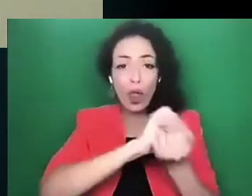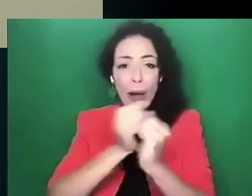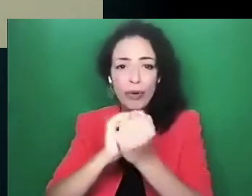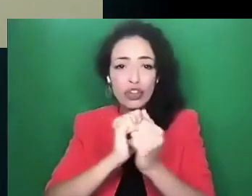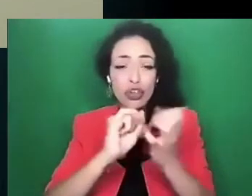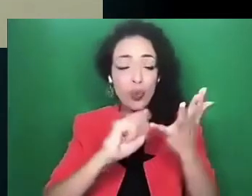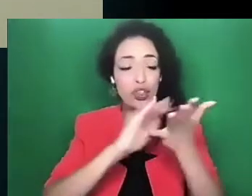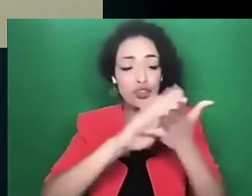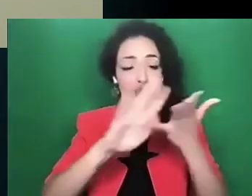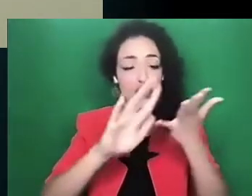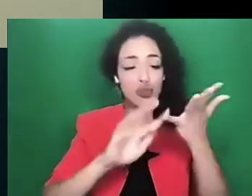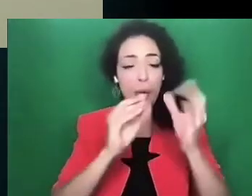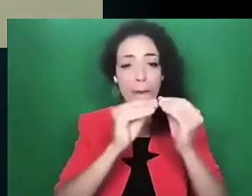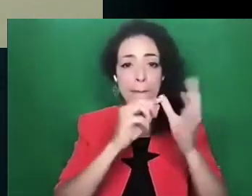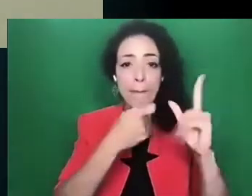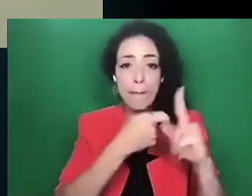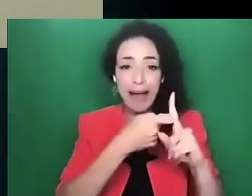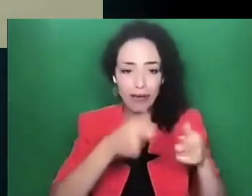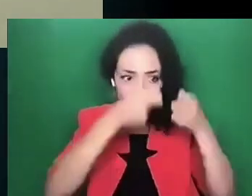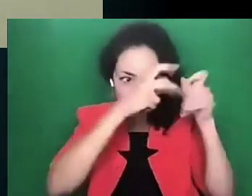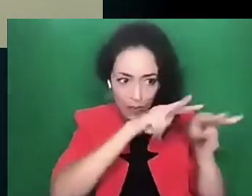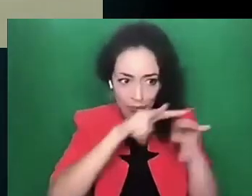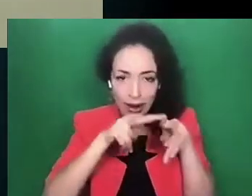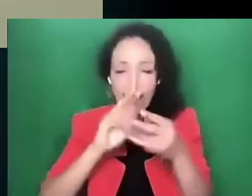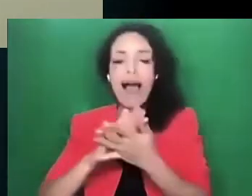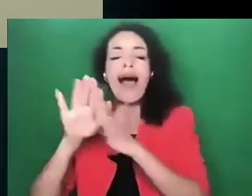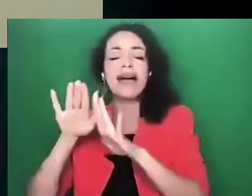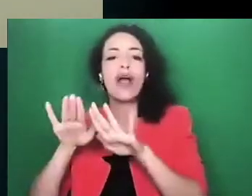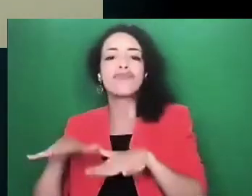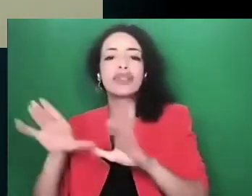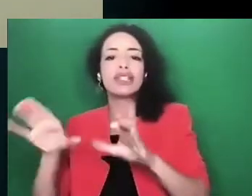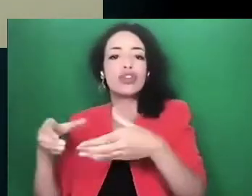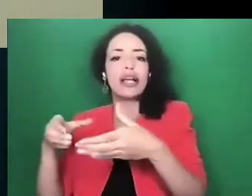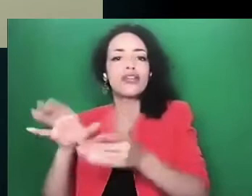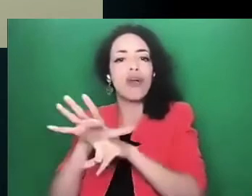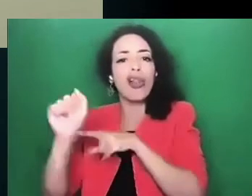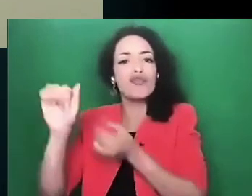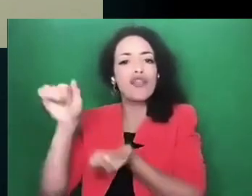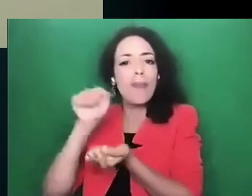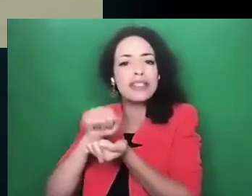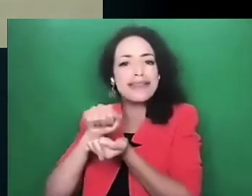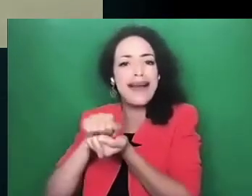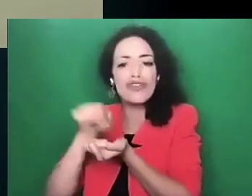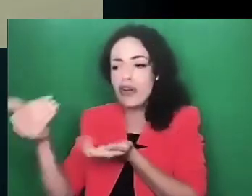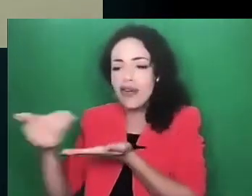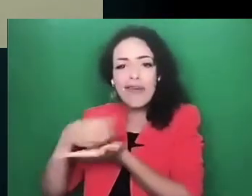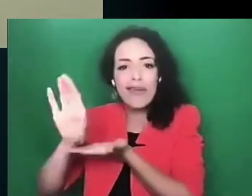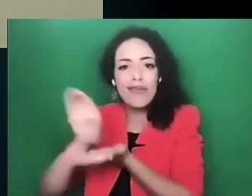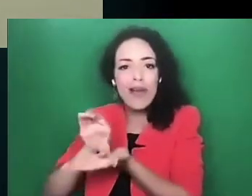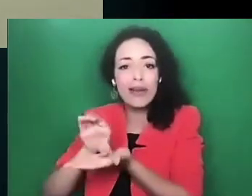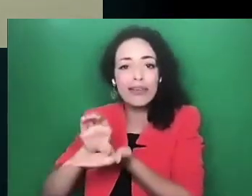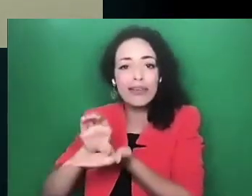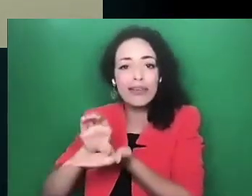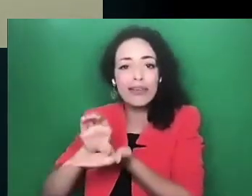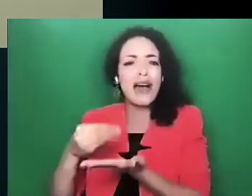partner Shubbak, and the British Council's Cultural Protection Fund, a cultural protection fund financed by the British government's Department